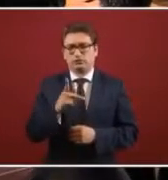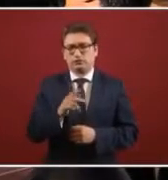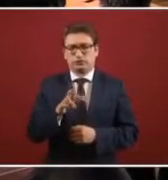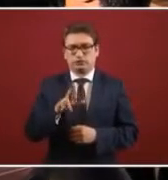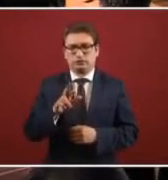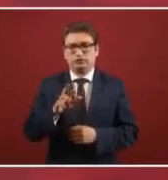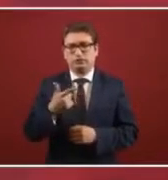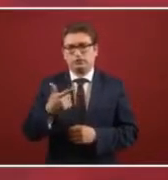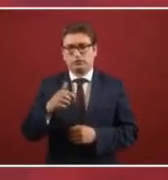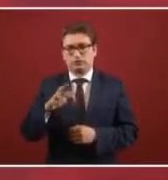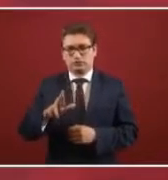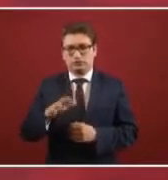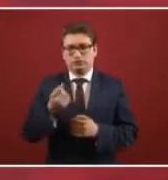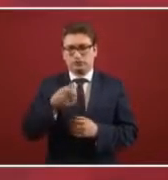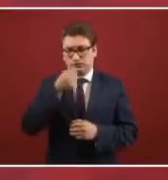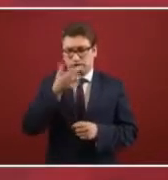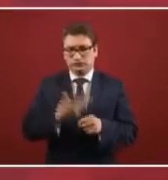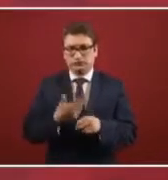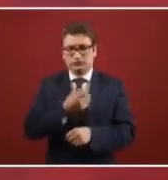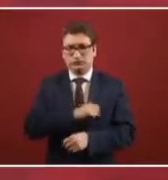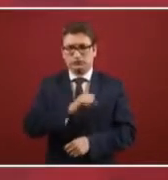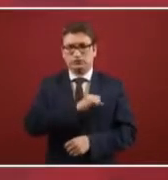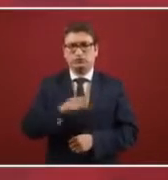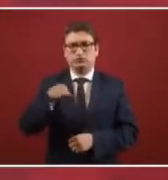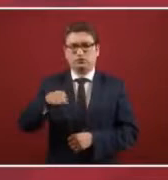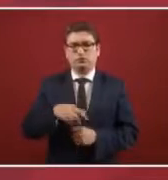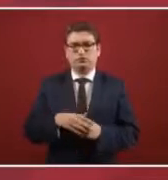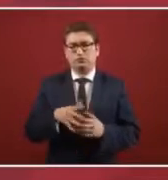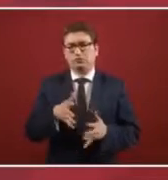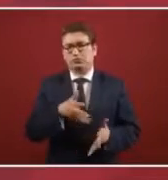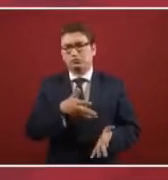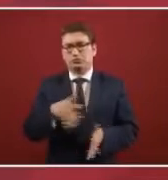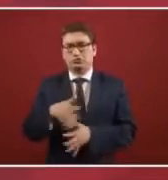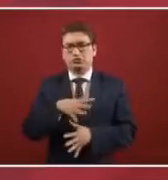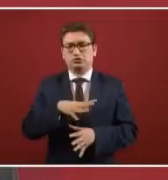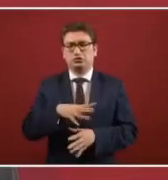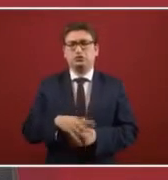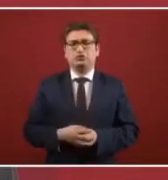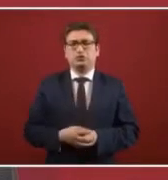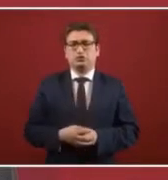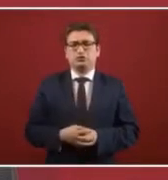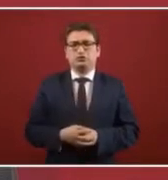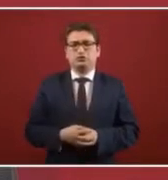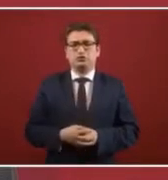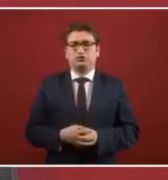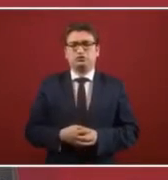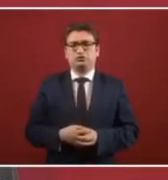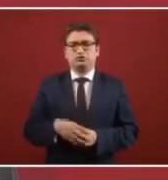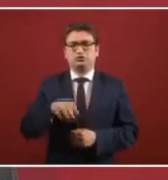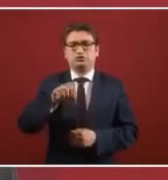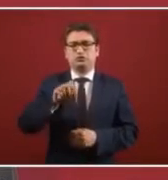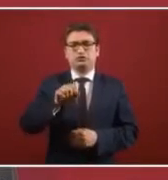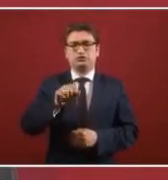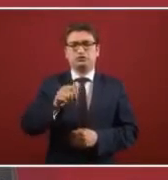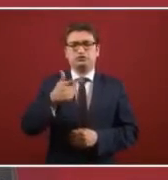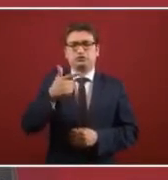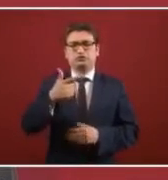the y para la Secretaría PGR de Salud. and Fueron Secretary of alrededor Health de casi, around fueron 67,213